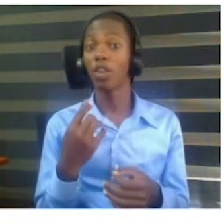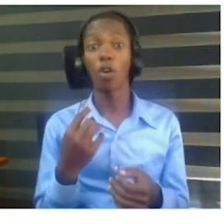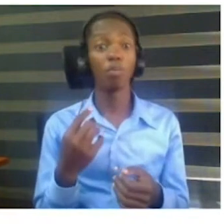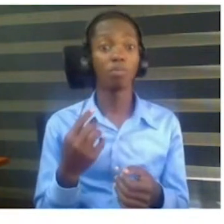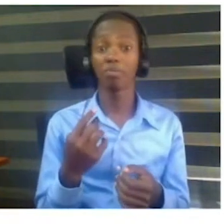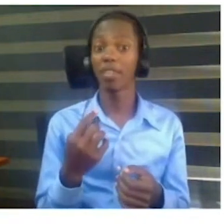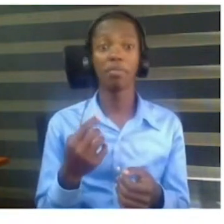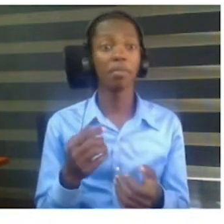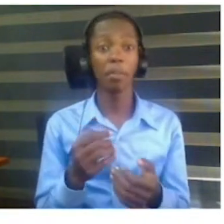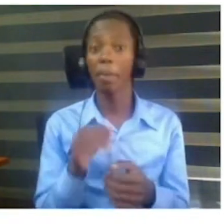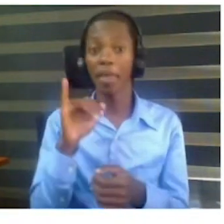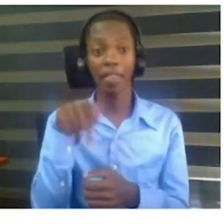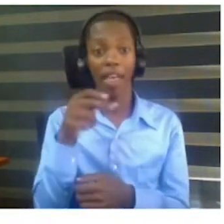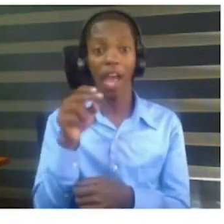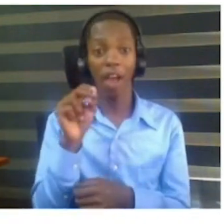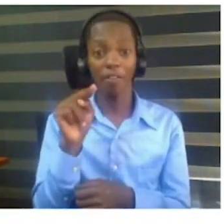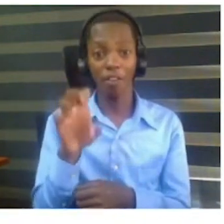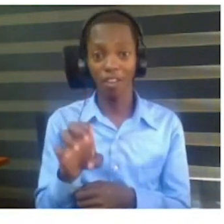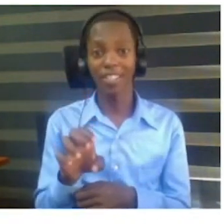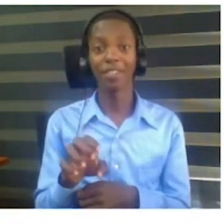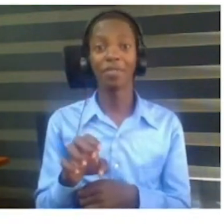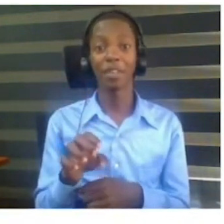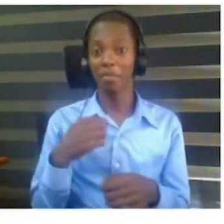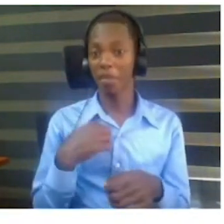could flick right with one finger.